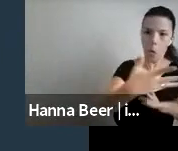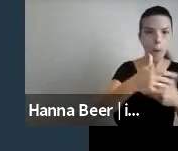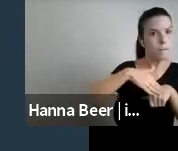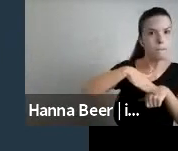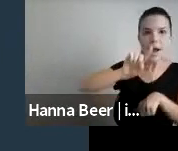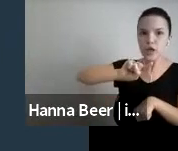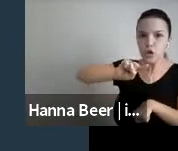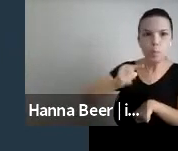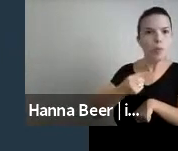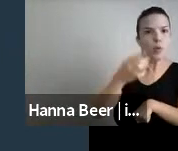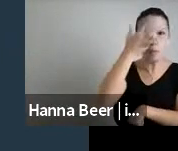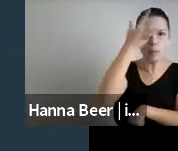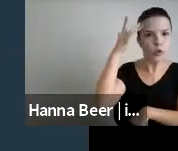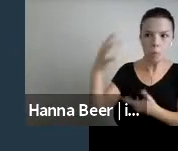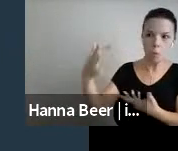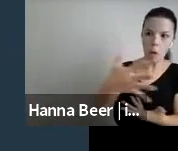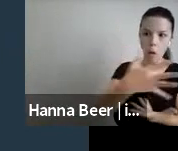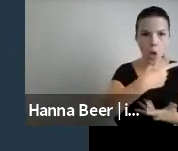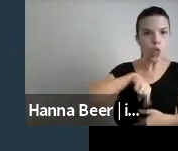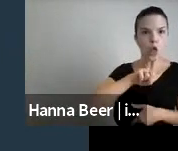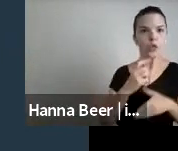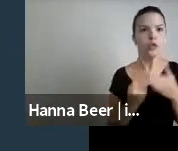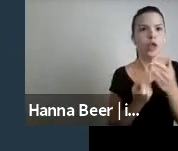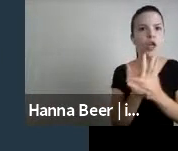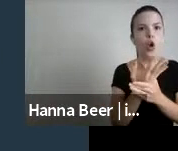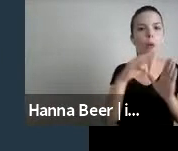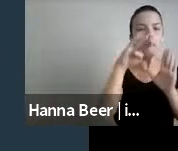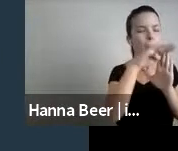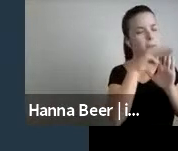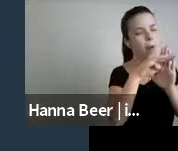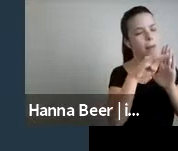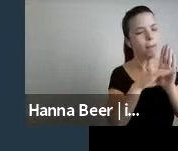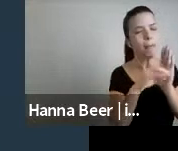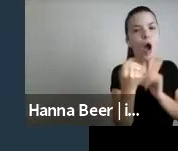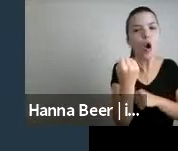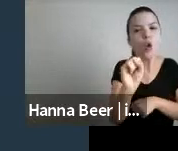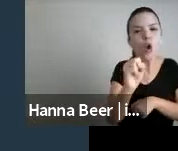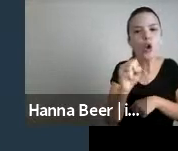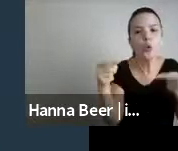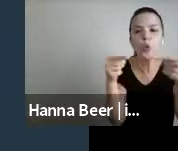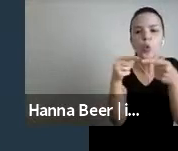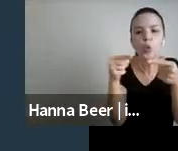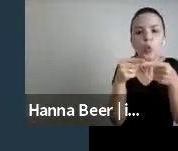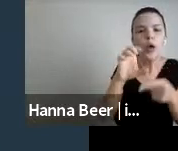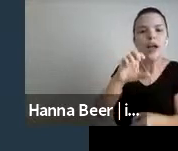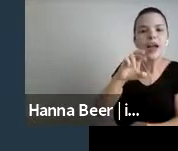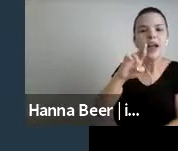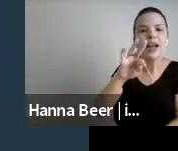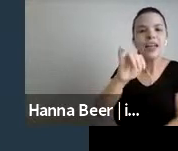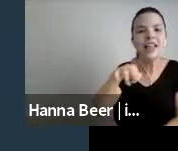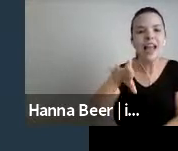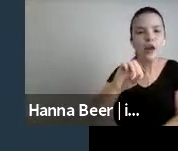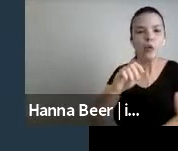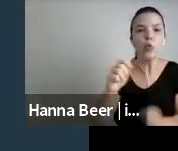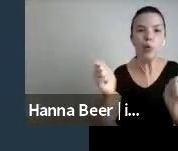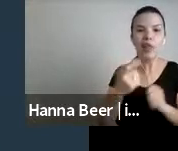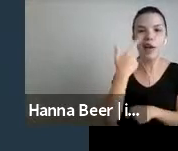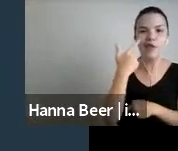together 8 criteria and sub-criteria that you can see